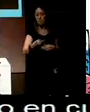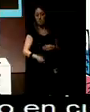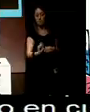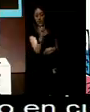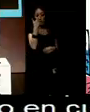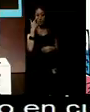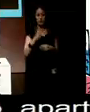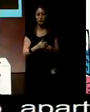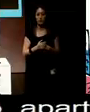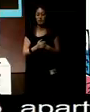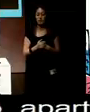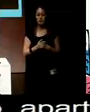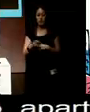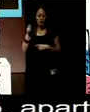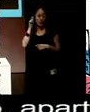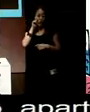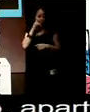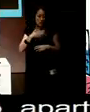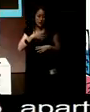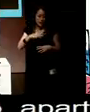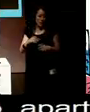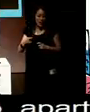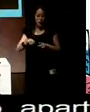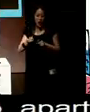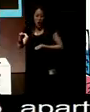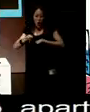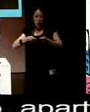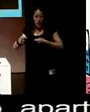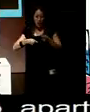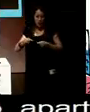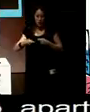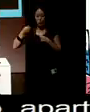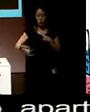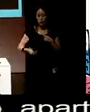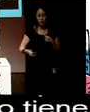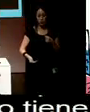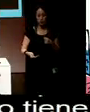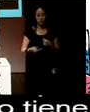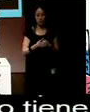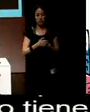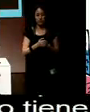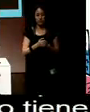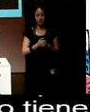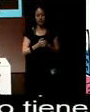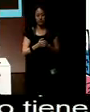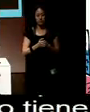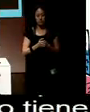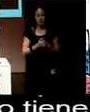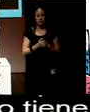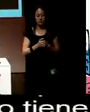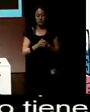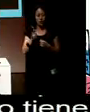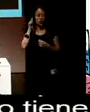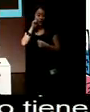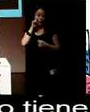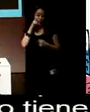of contributing to every individual's well-being and the overall quality of life, there